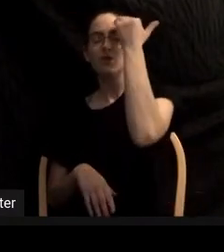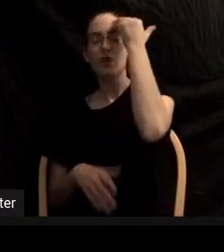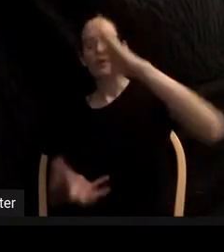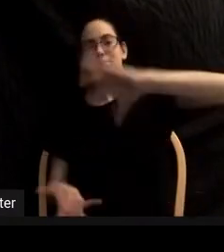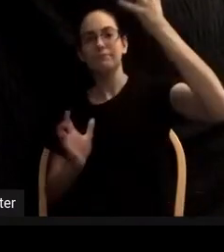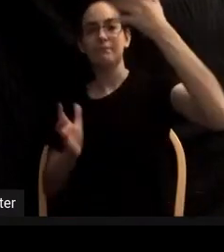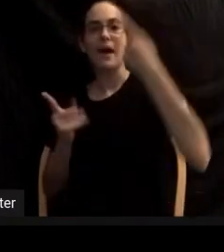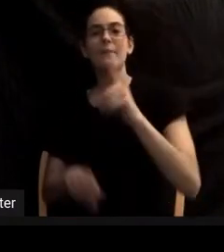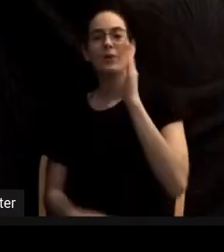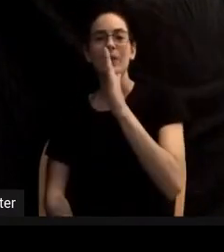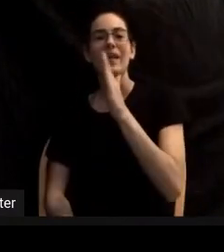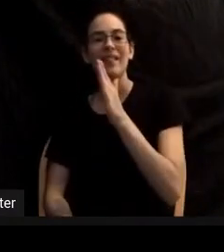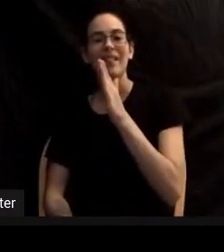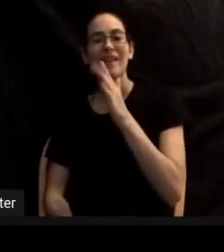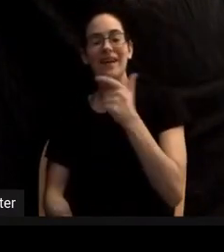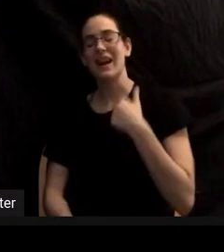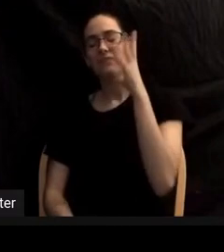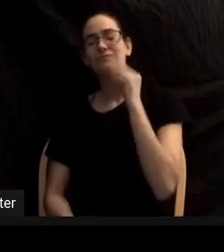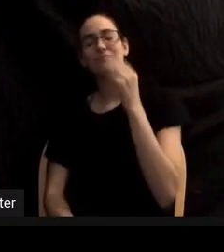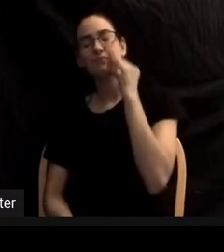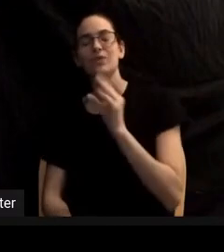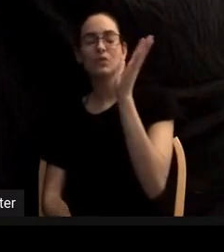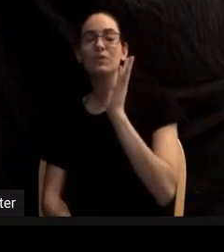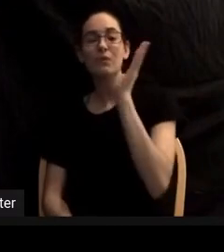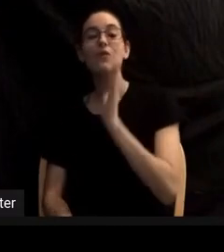have been there when disaster has struck.